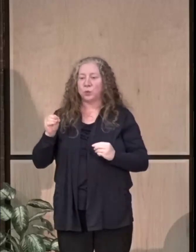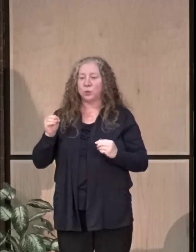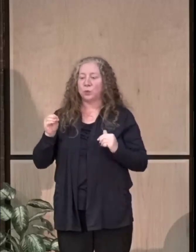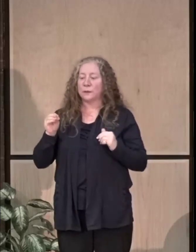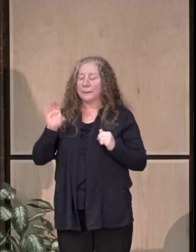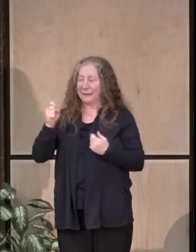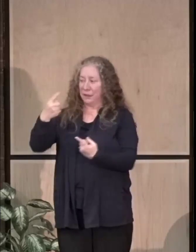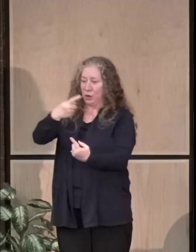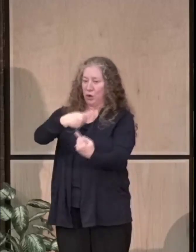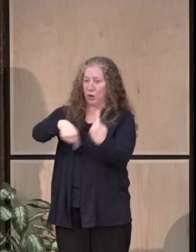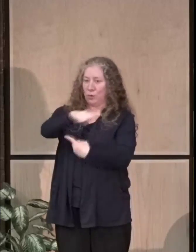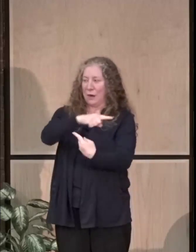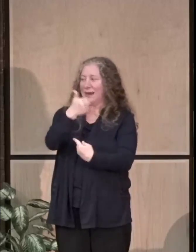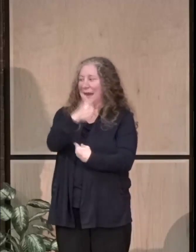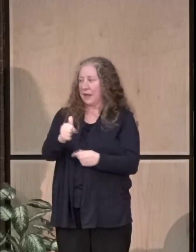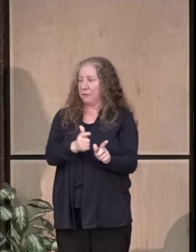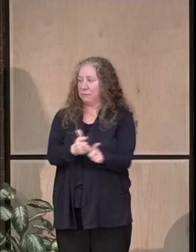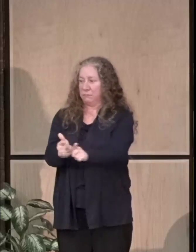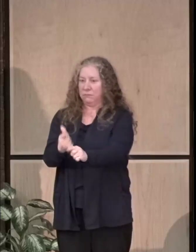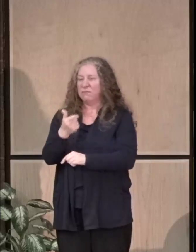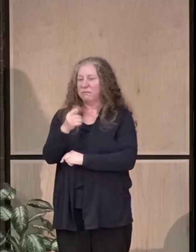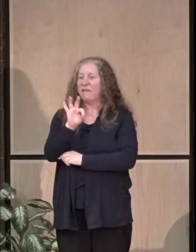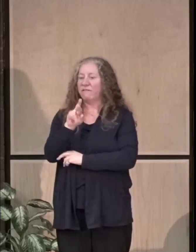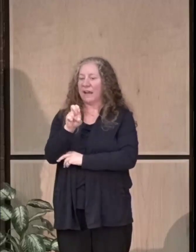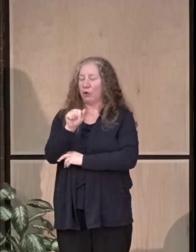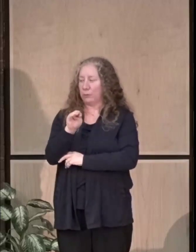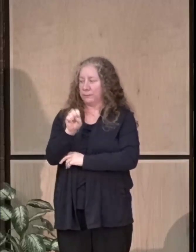be around firearms.